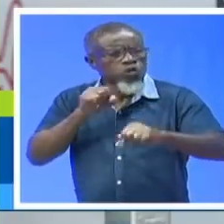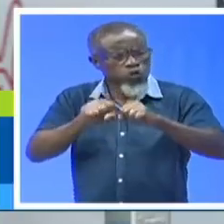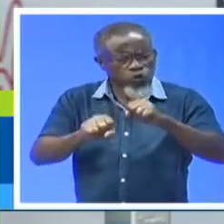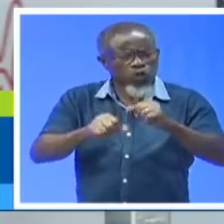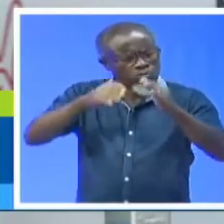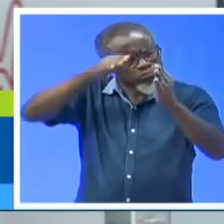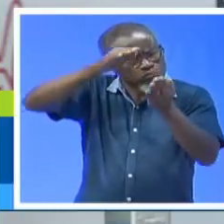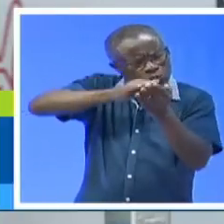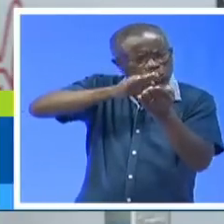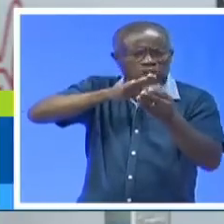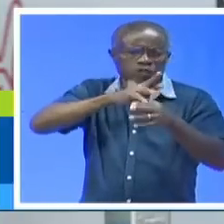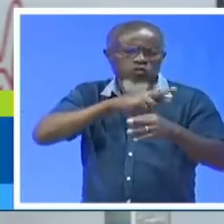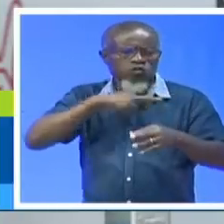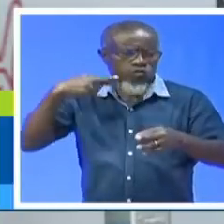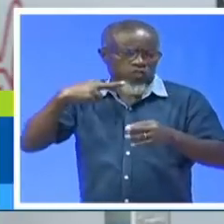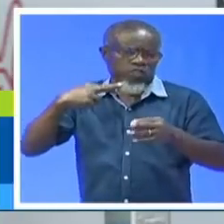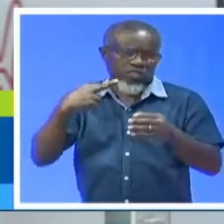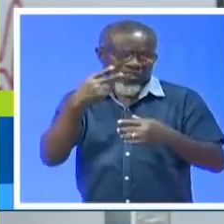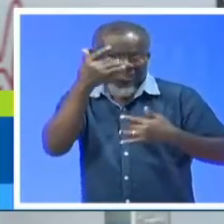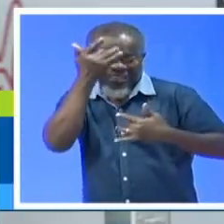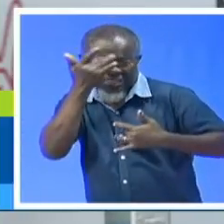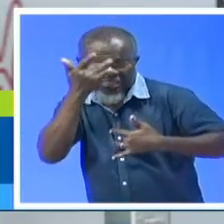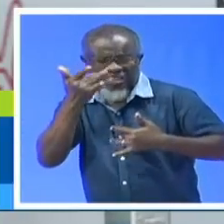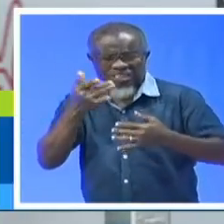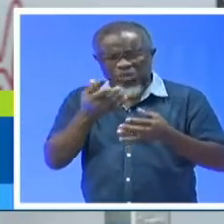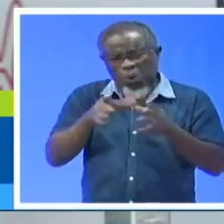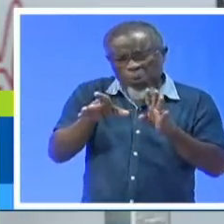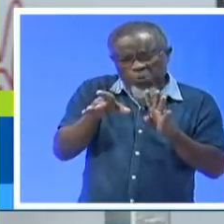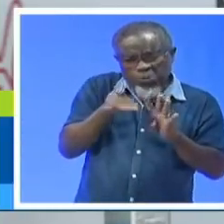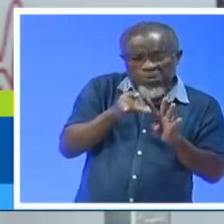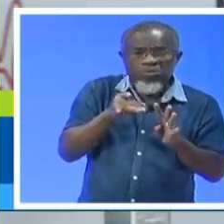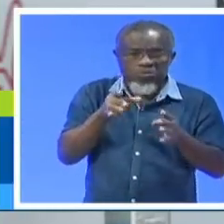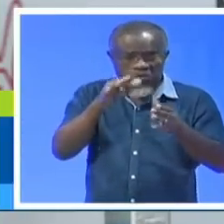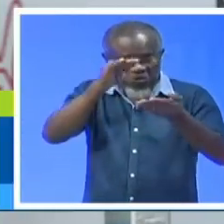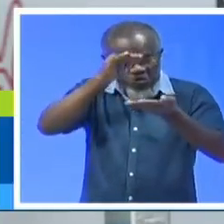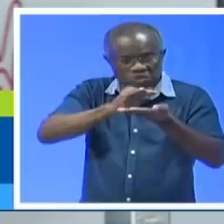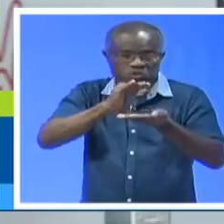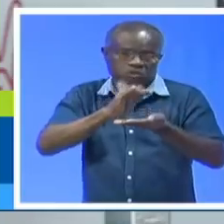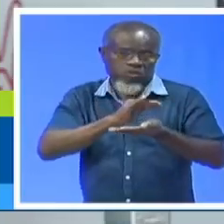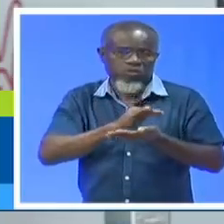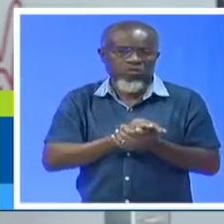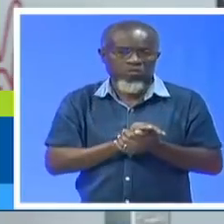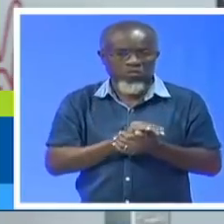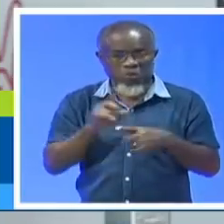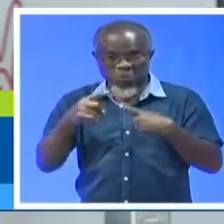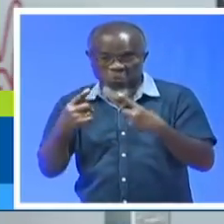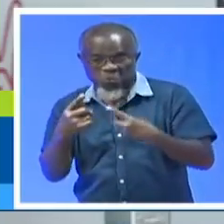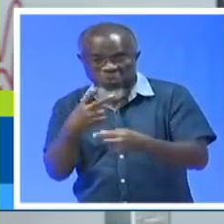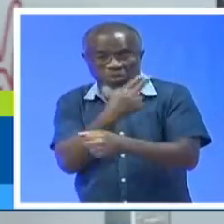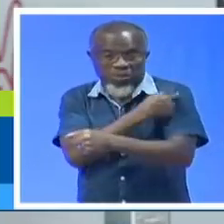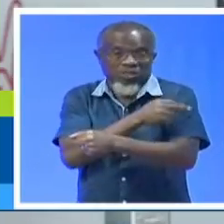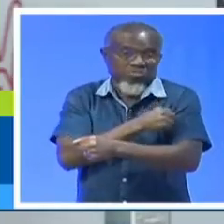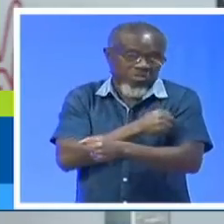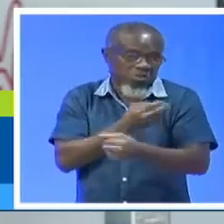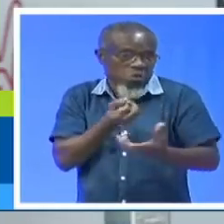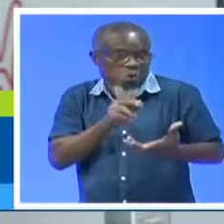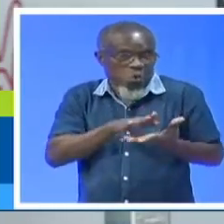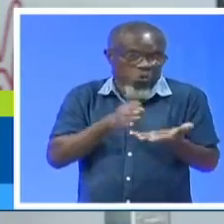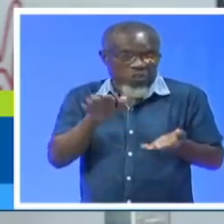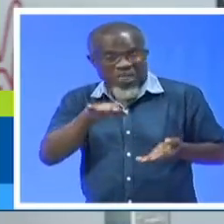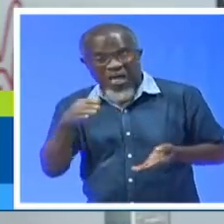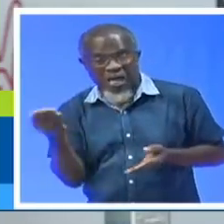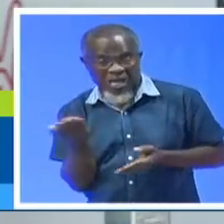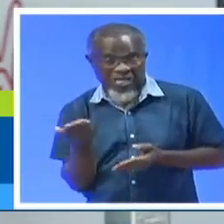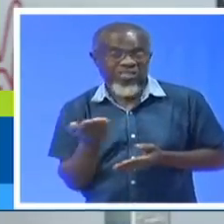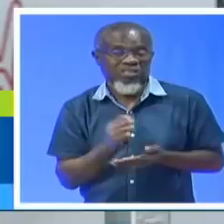of spreading the virus if they do get it, and reduce their risk of ending up in hospital or having a fatal outcome, even if they